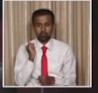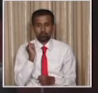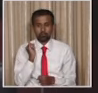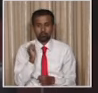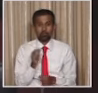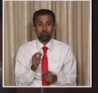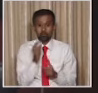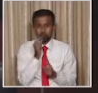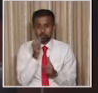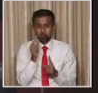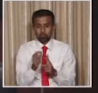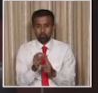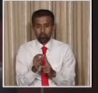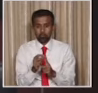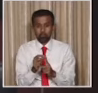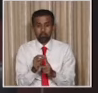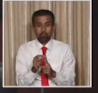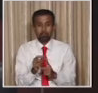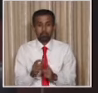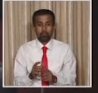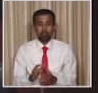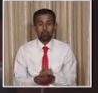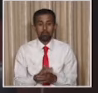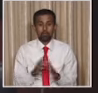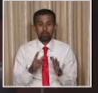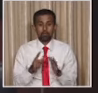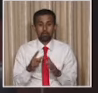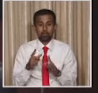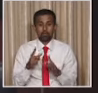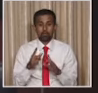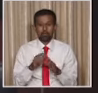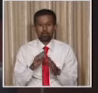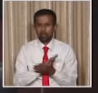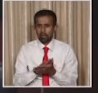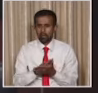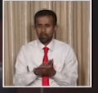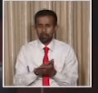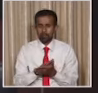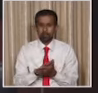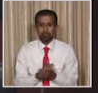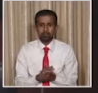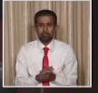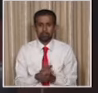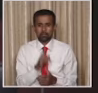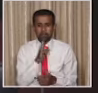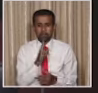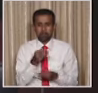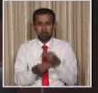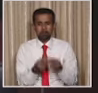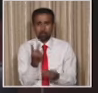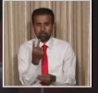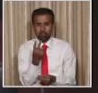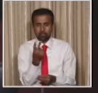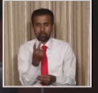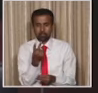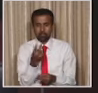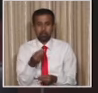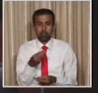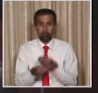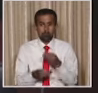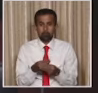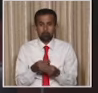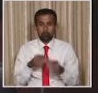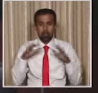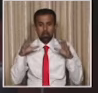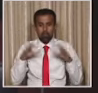Access Engineering and Haley's are the owners of this company. So I am placing it before this house.